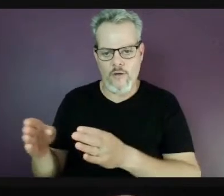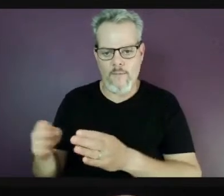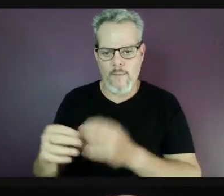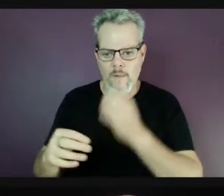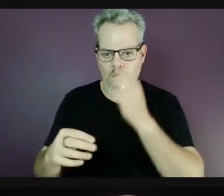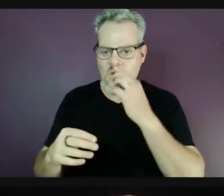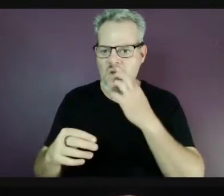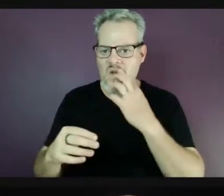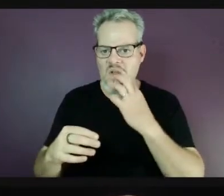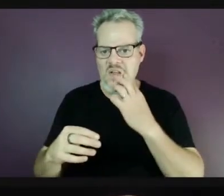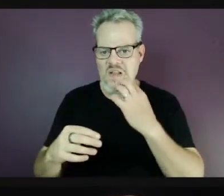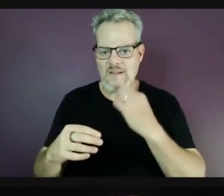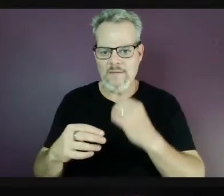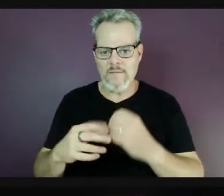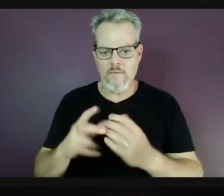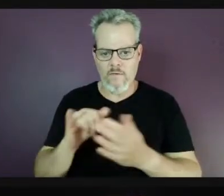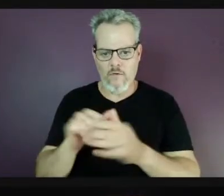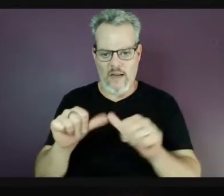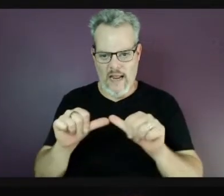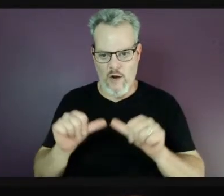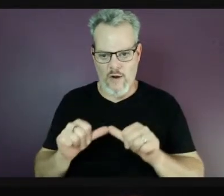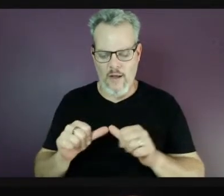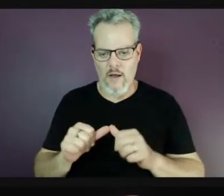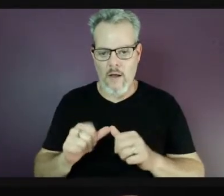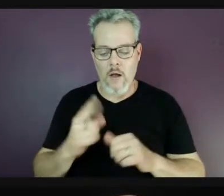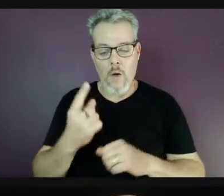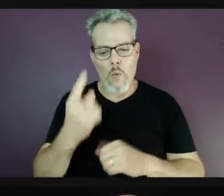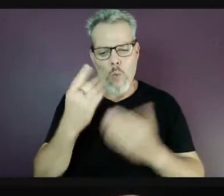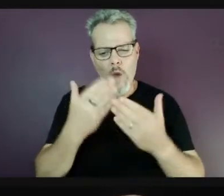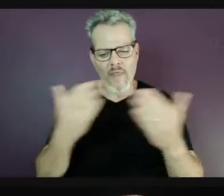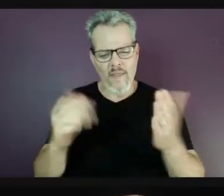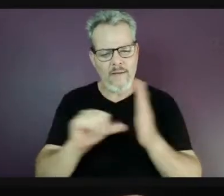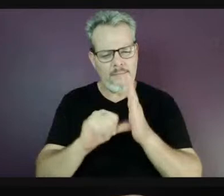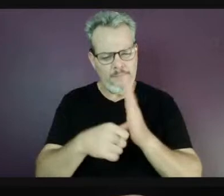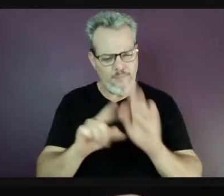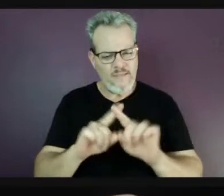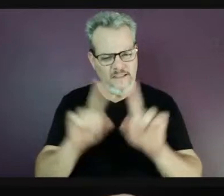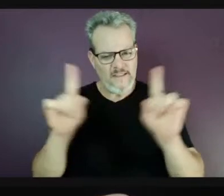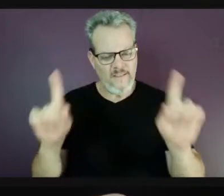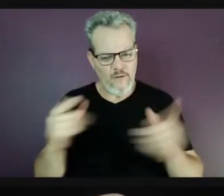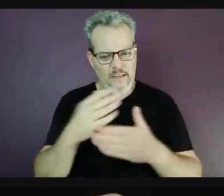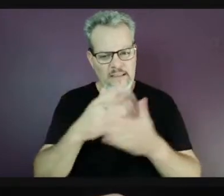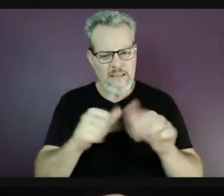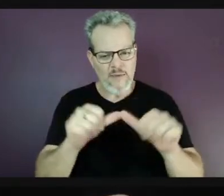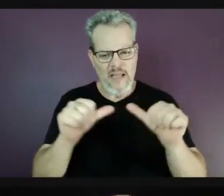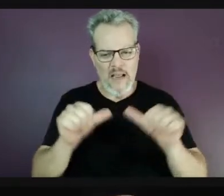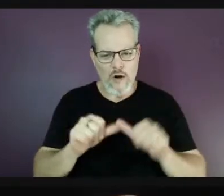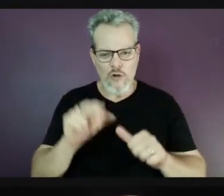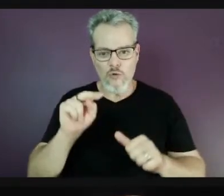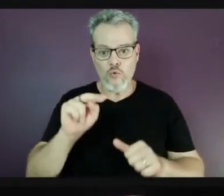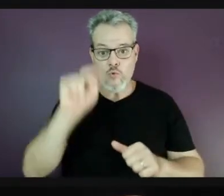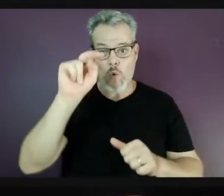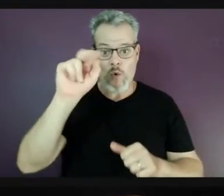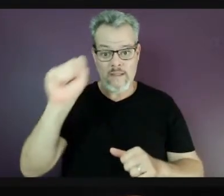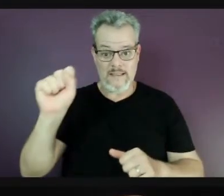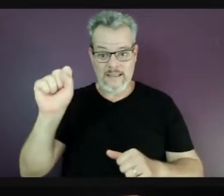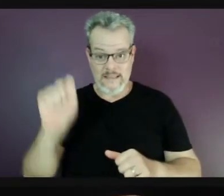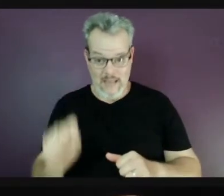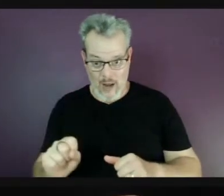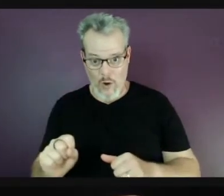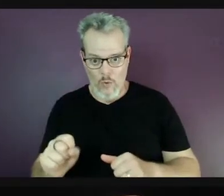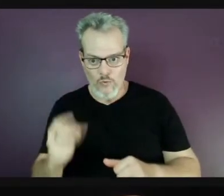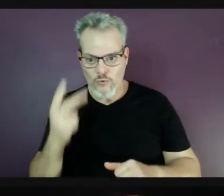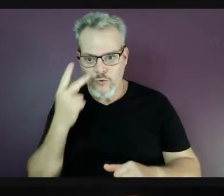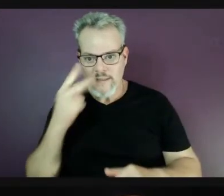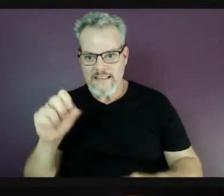near rift zone stations there, right? But one thing that's quite different in some of these areas, looking at the north-south, here is a south flank